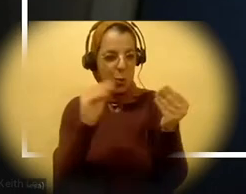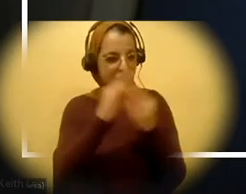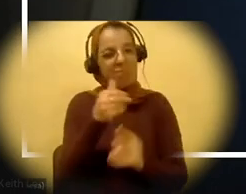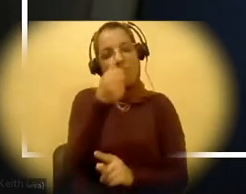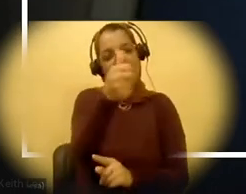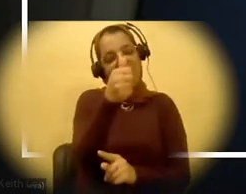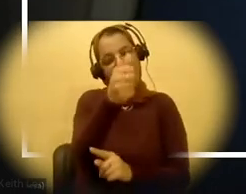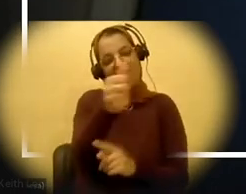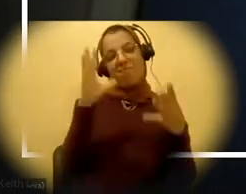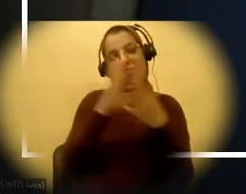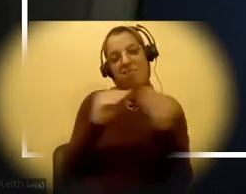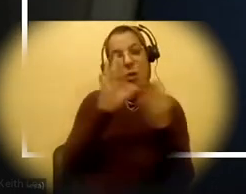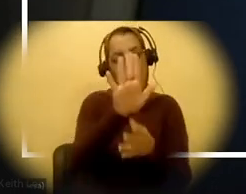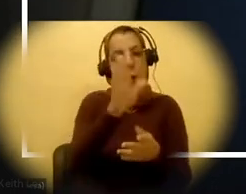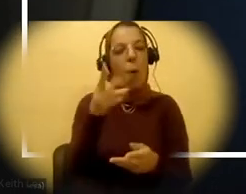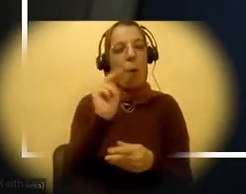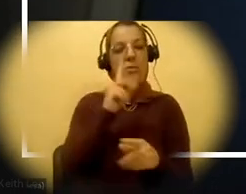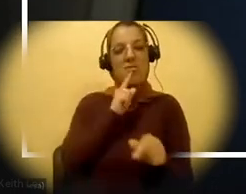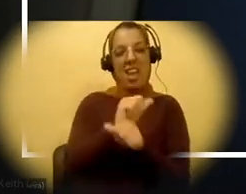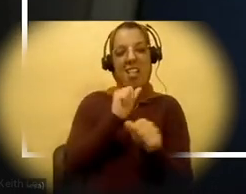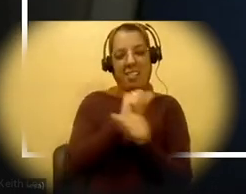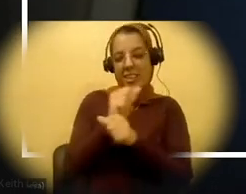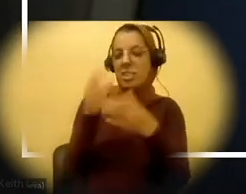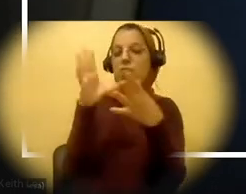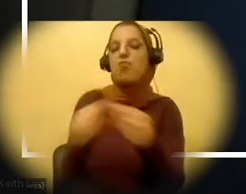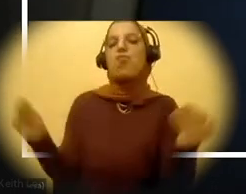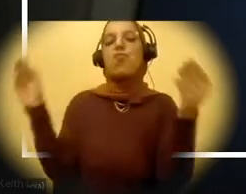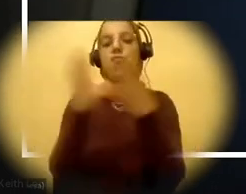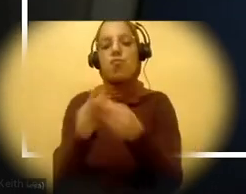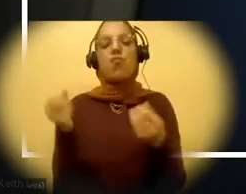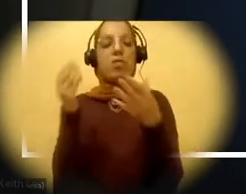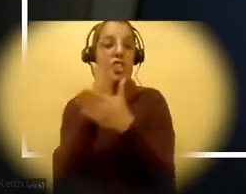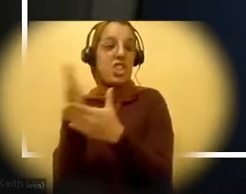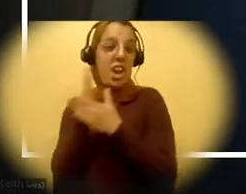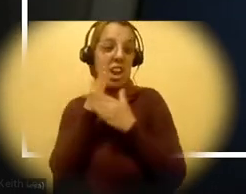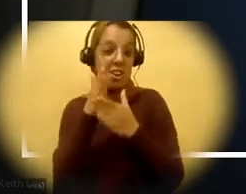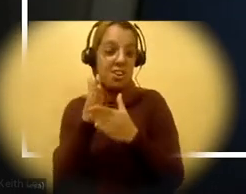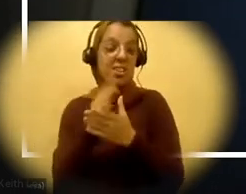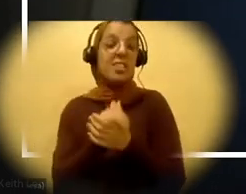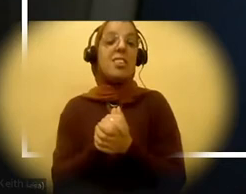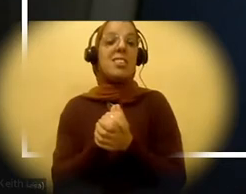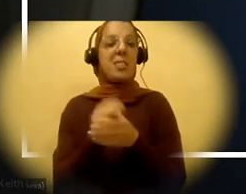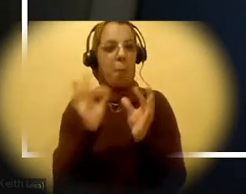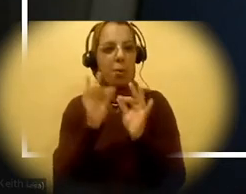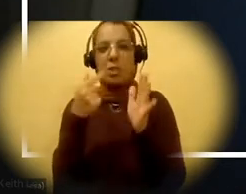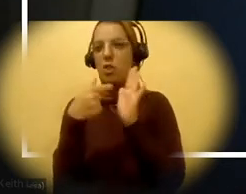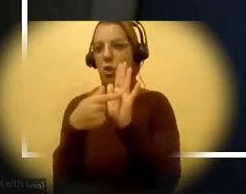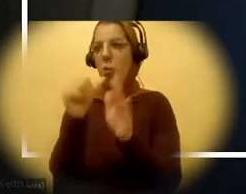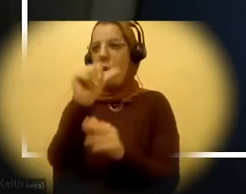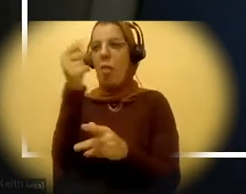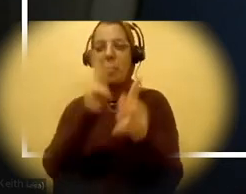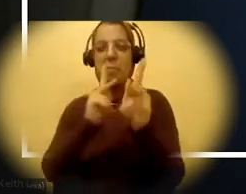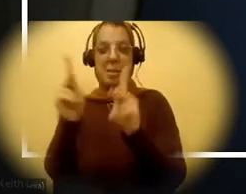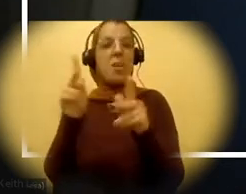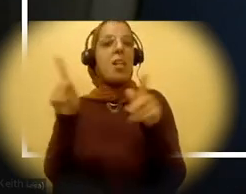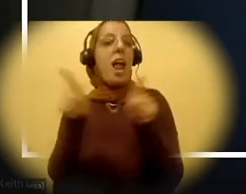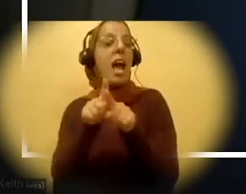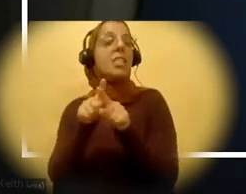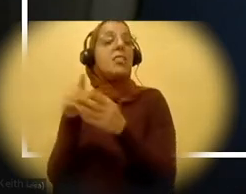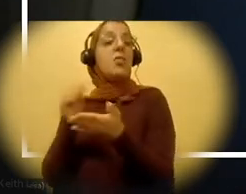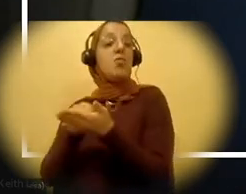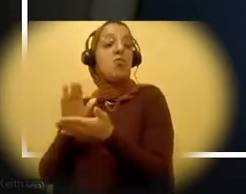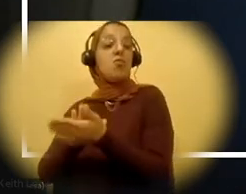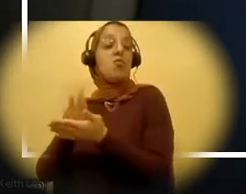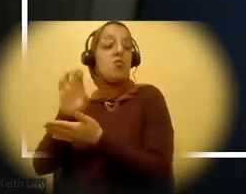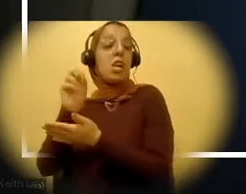tell our own realities and to have other, you know, to show other people, and just as a record, and to record